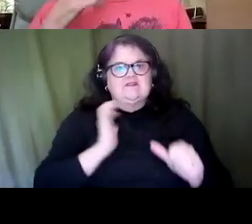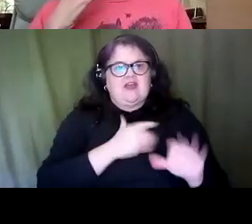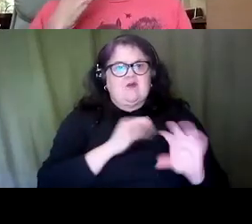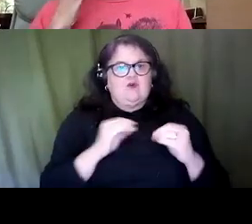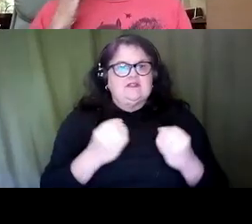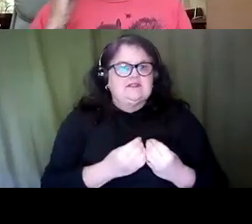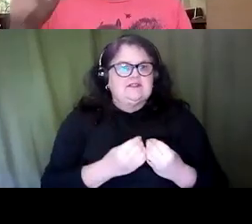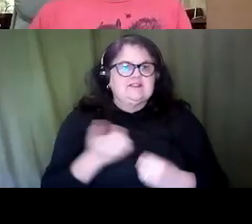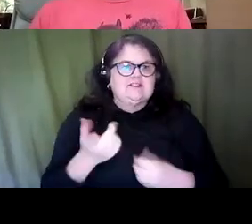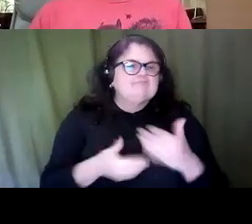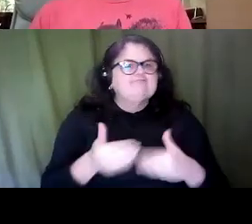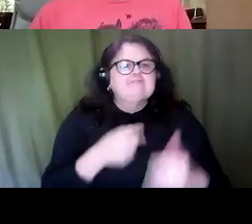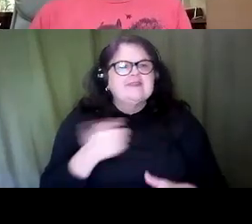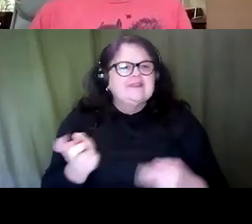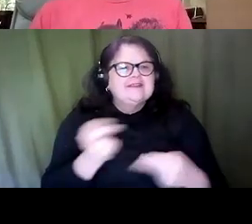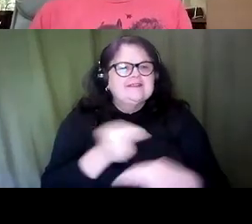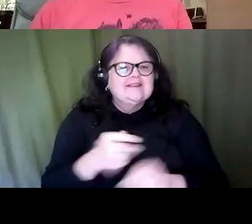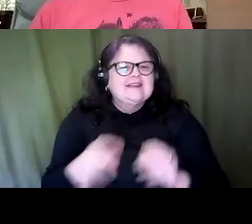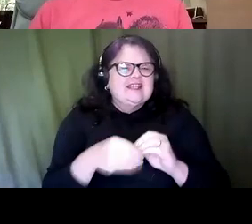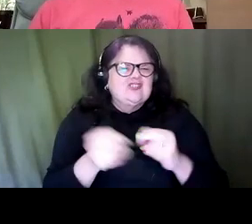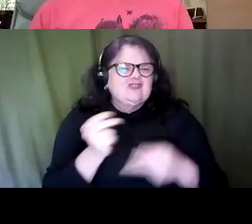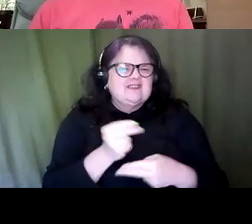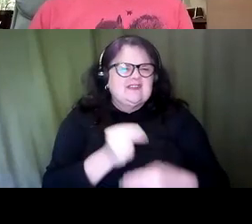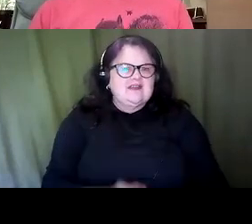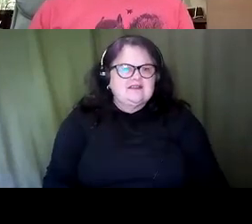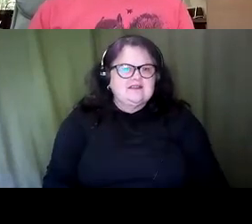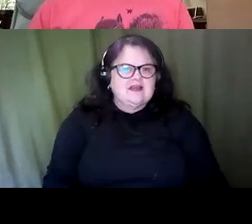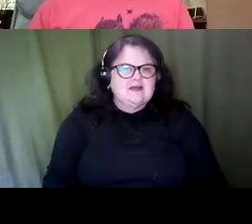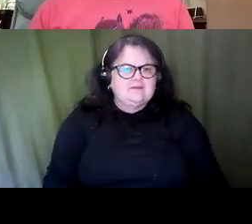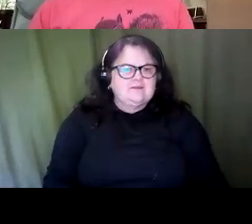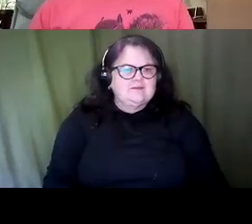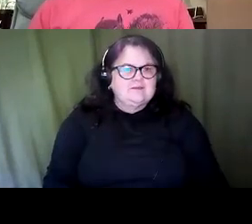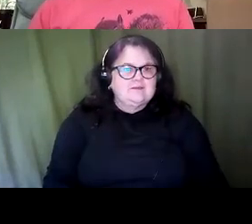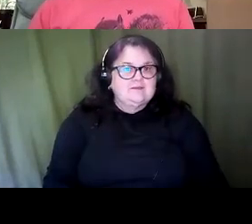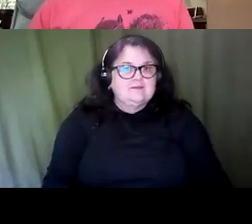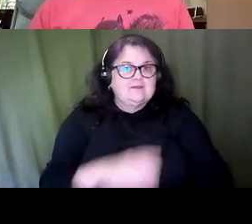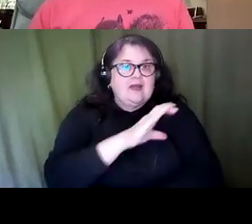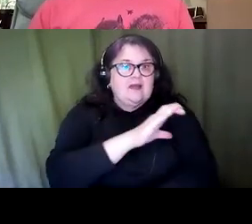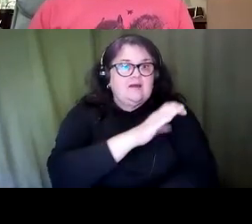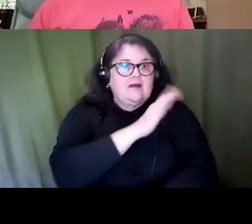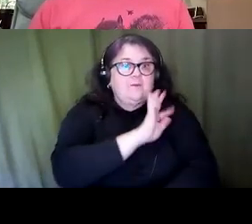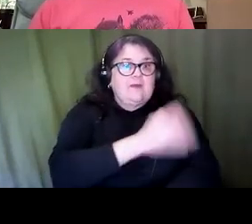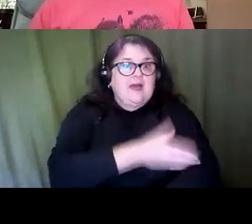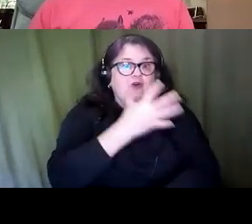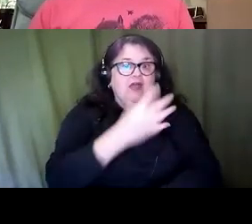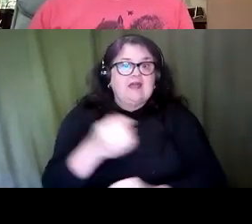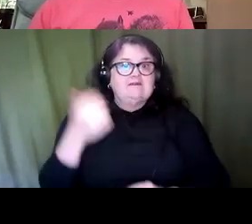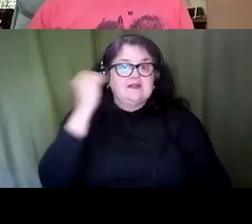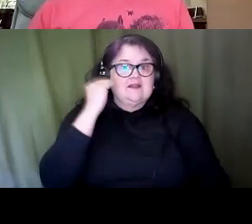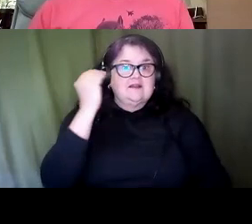Just sliding through these additional slides here. Power and knowledge come hand in hand. So